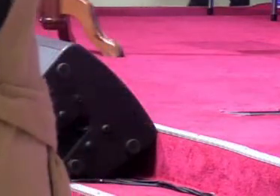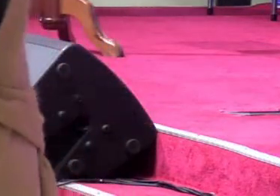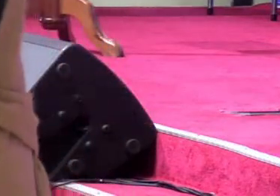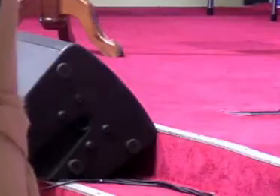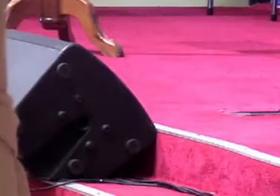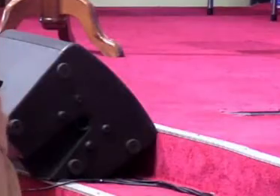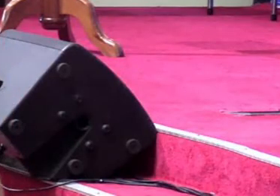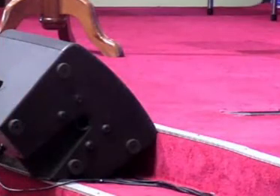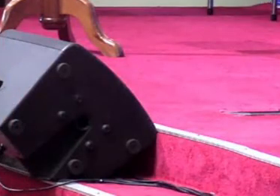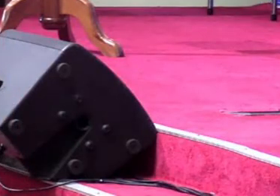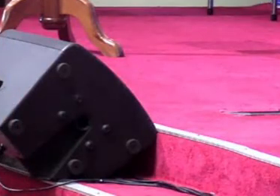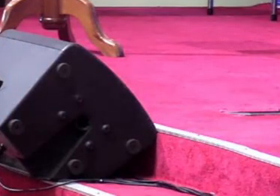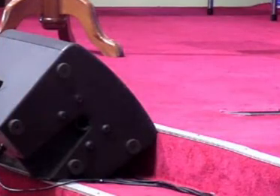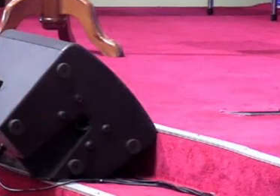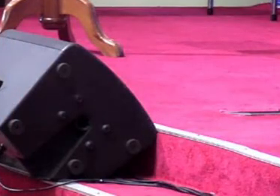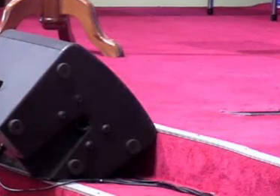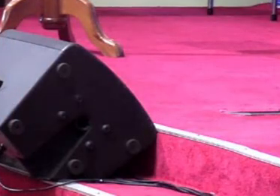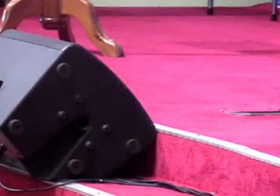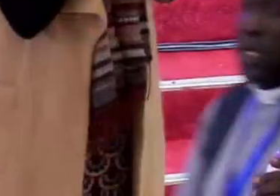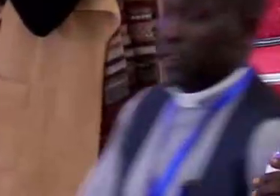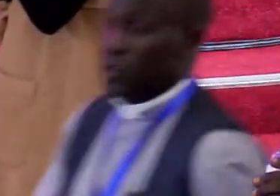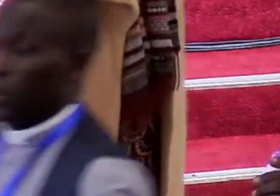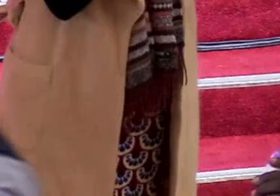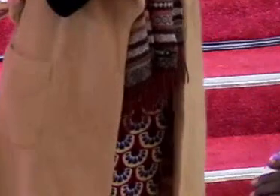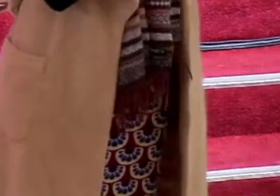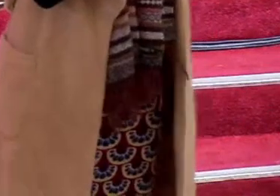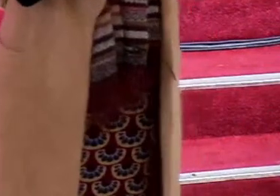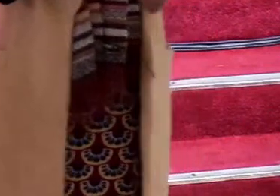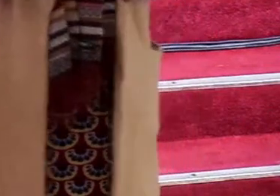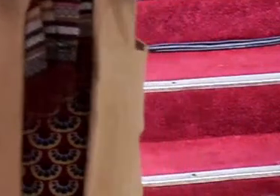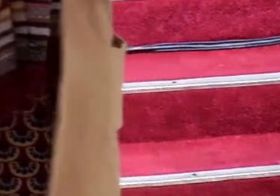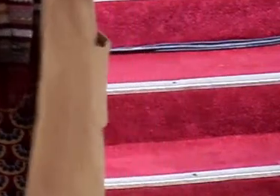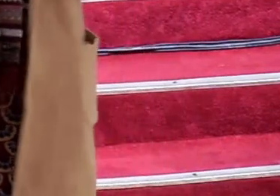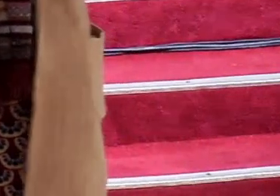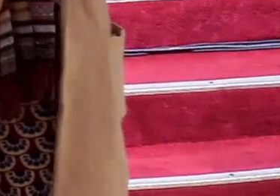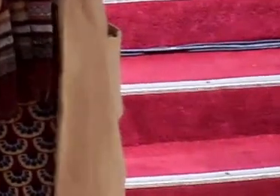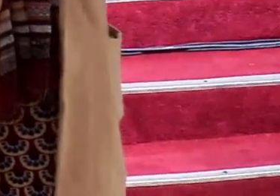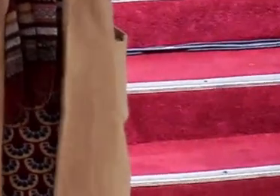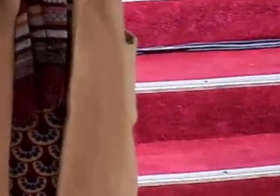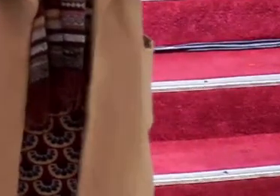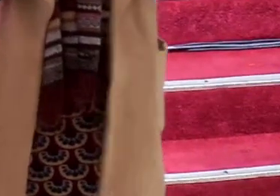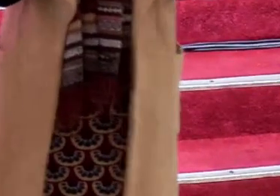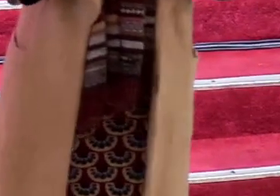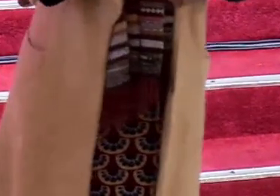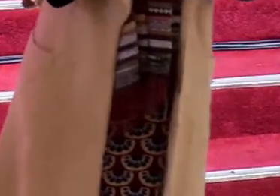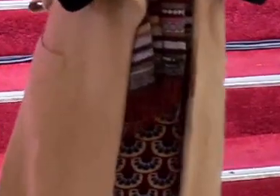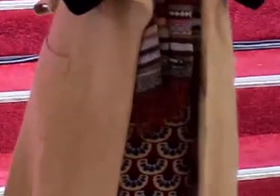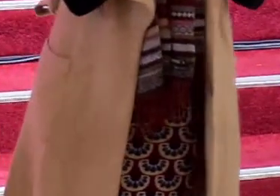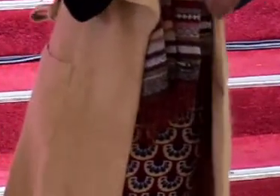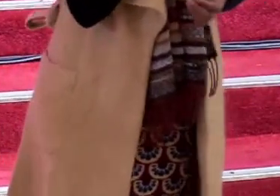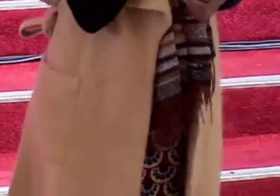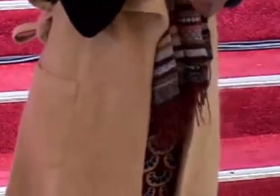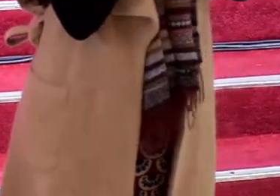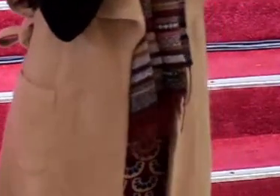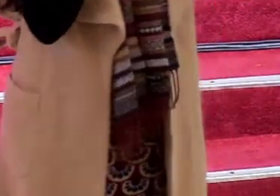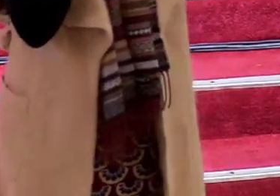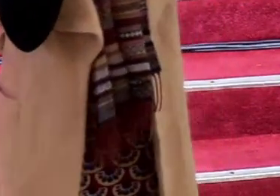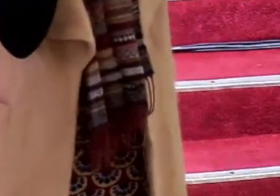Ni bosha kai wito ne gogona dire